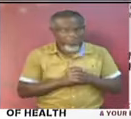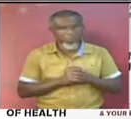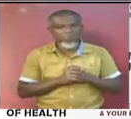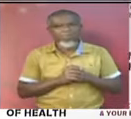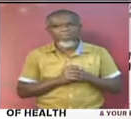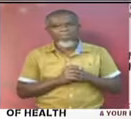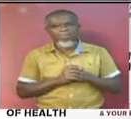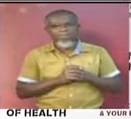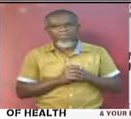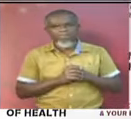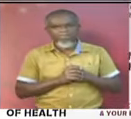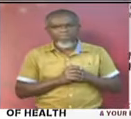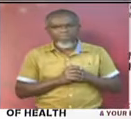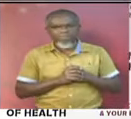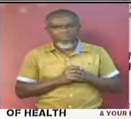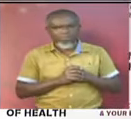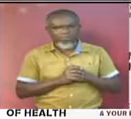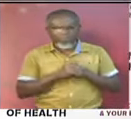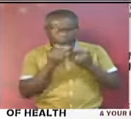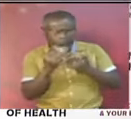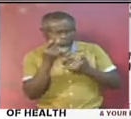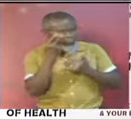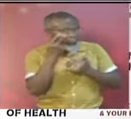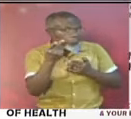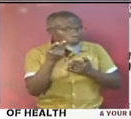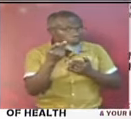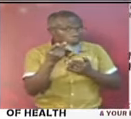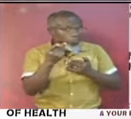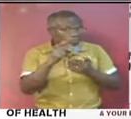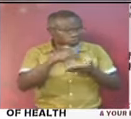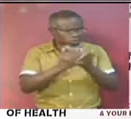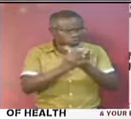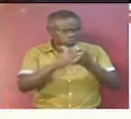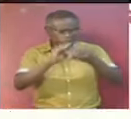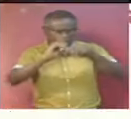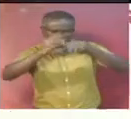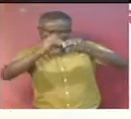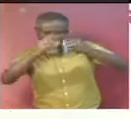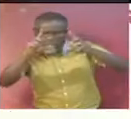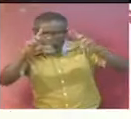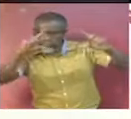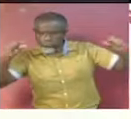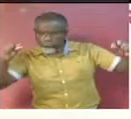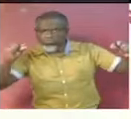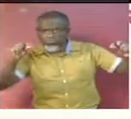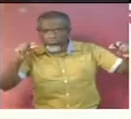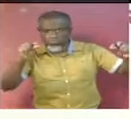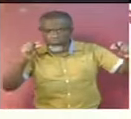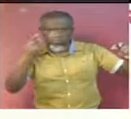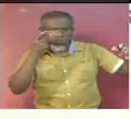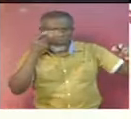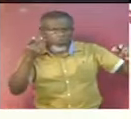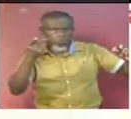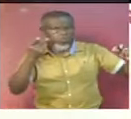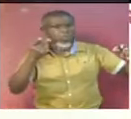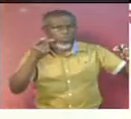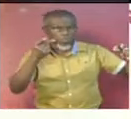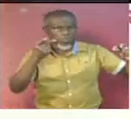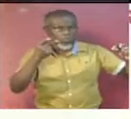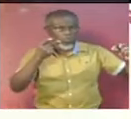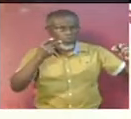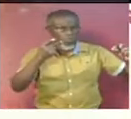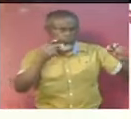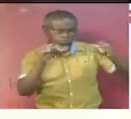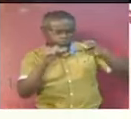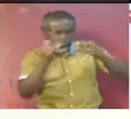Okay, thank you for that. Now, you would have seen where some of the data that we've provided has gone into those additional age